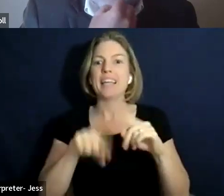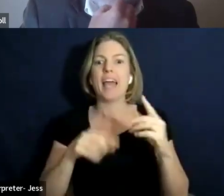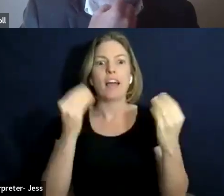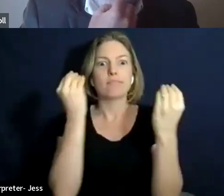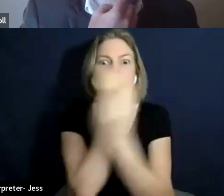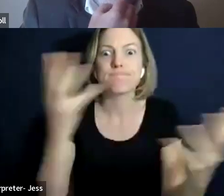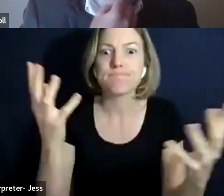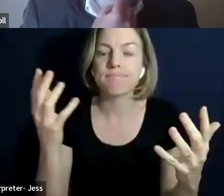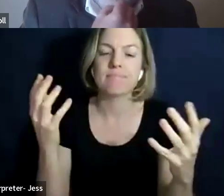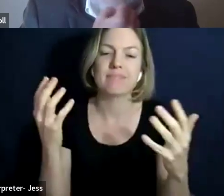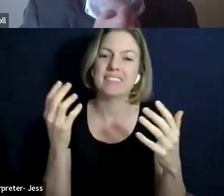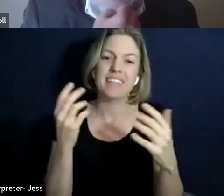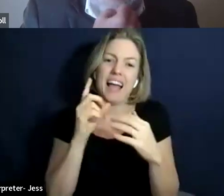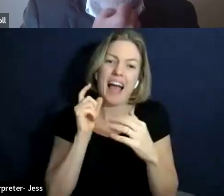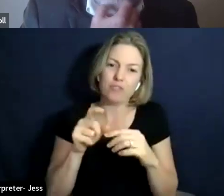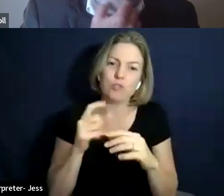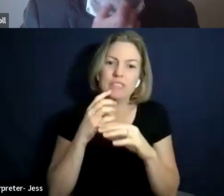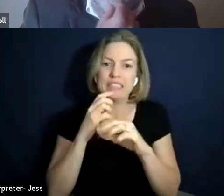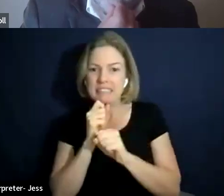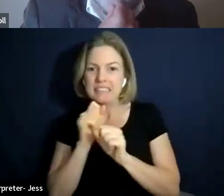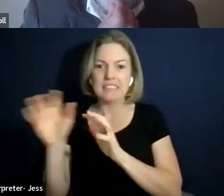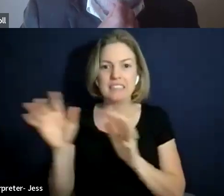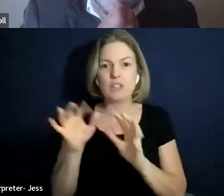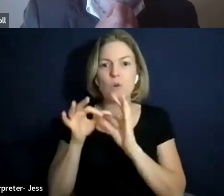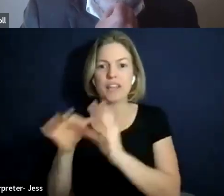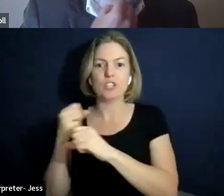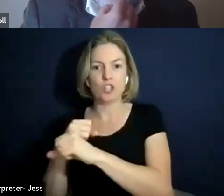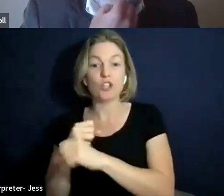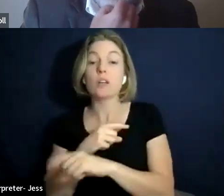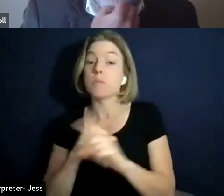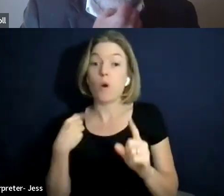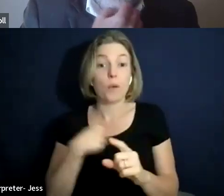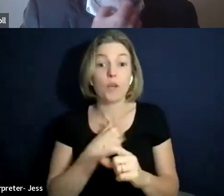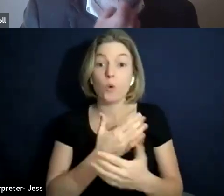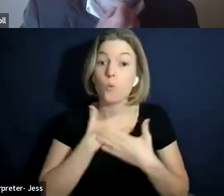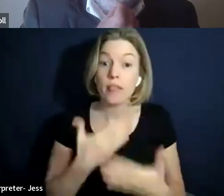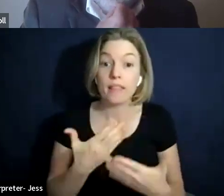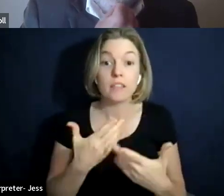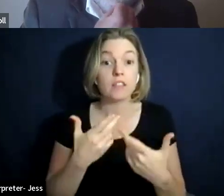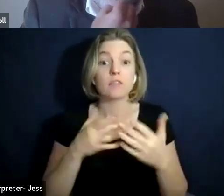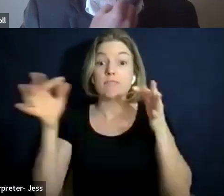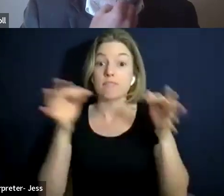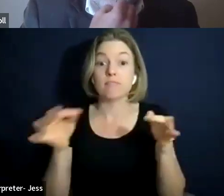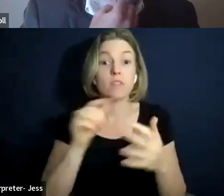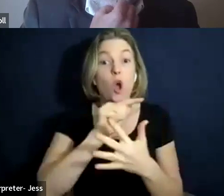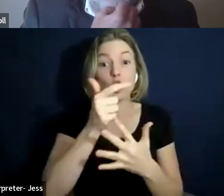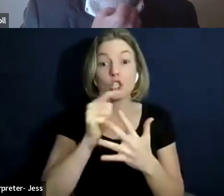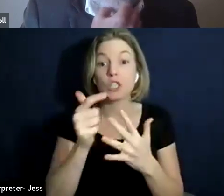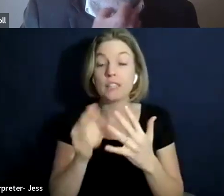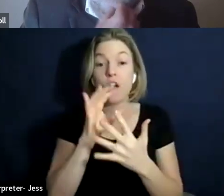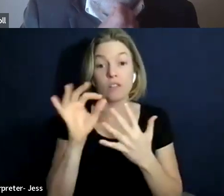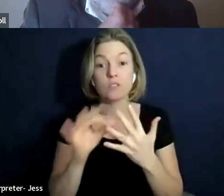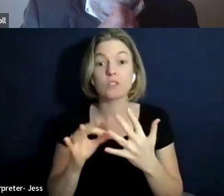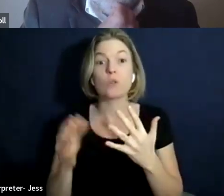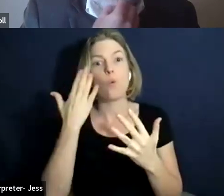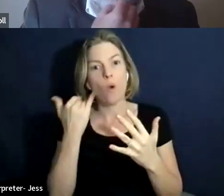divulge. That being said, we're more than willing to come back and go through some of the alternatives and kind of the why we